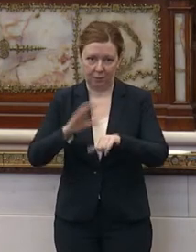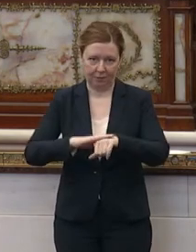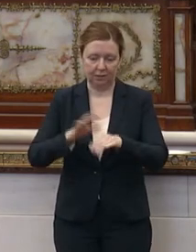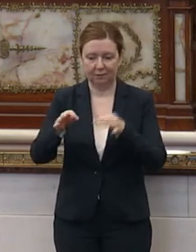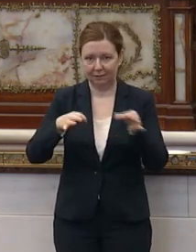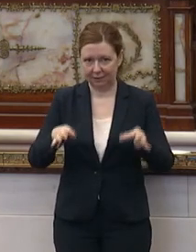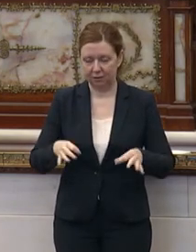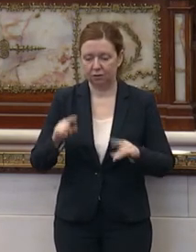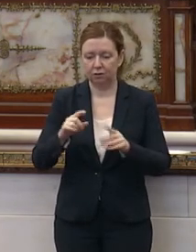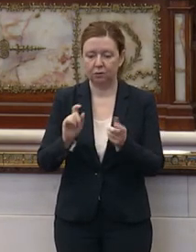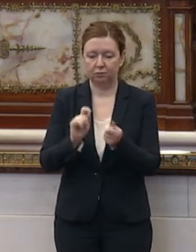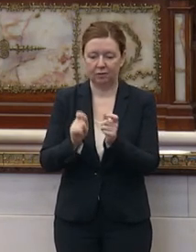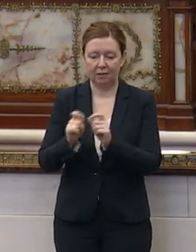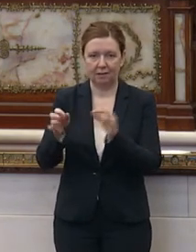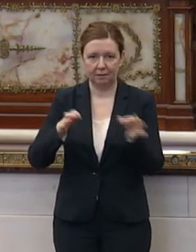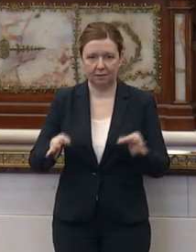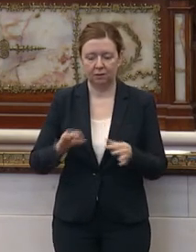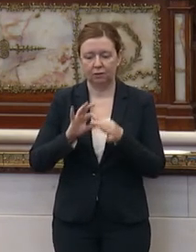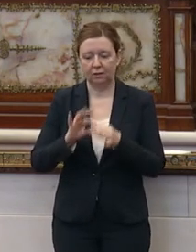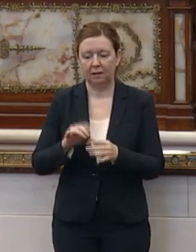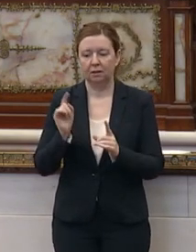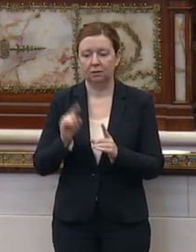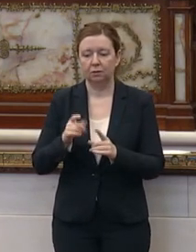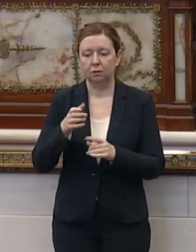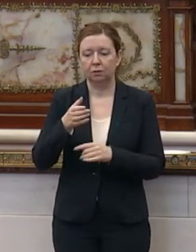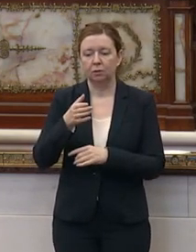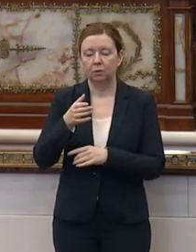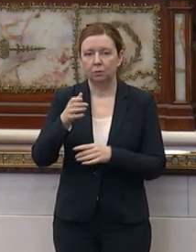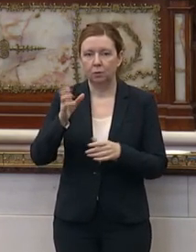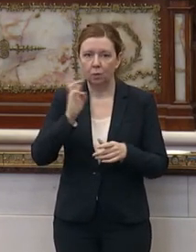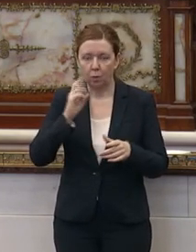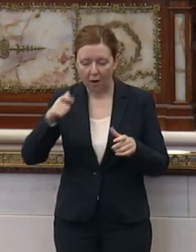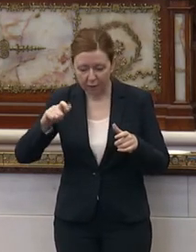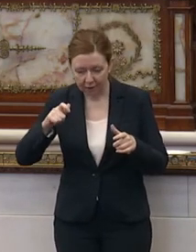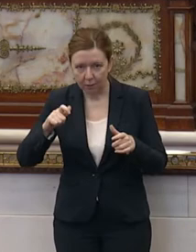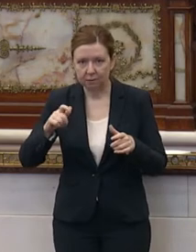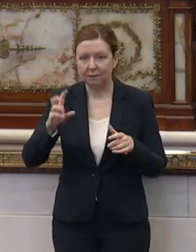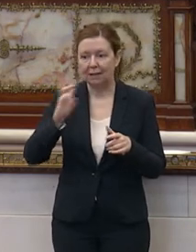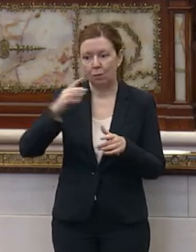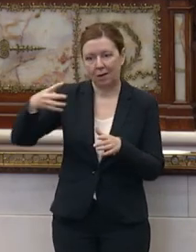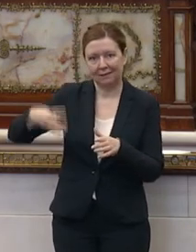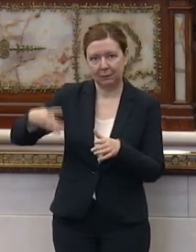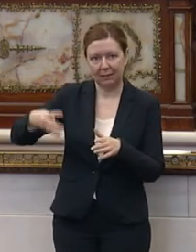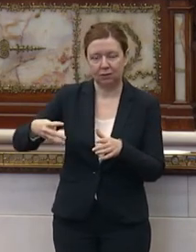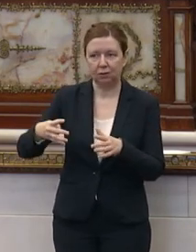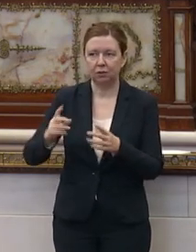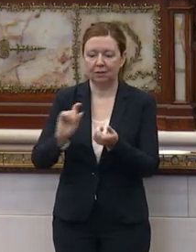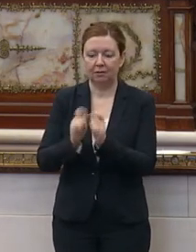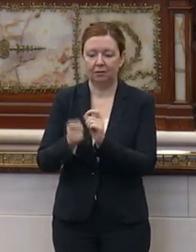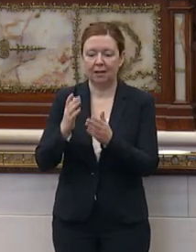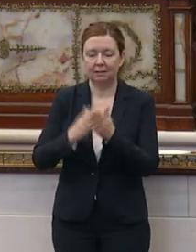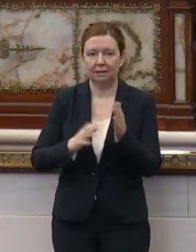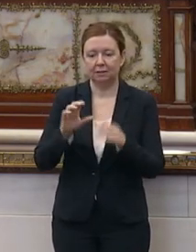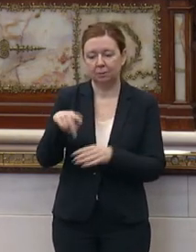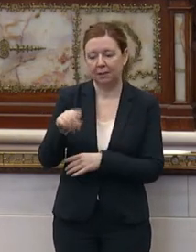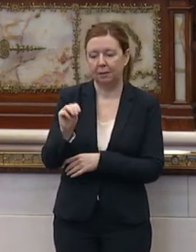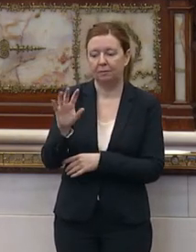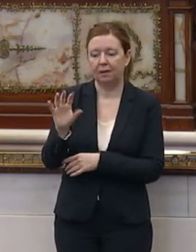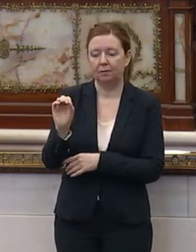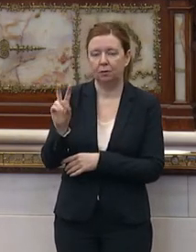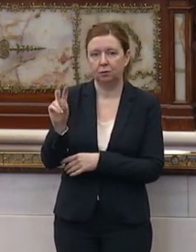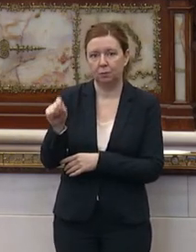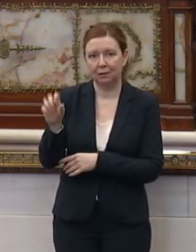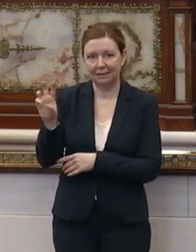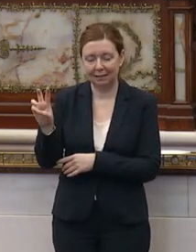Definitions, to revise definitions related to drinking fountains and water dispensers, and revising Section PM 502.6